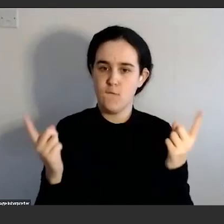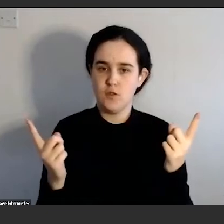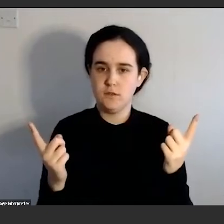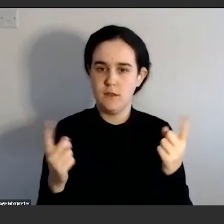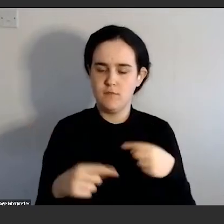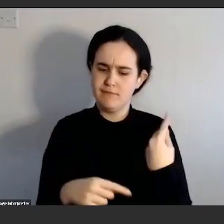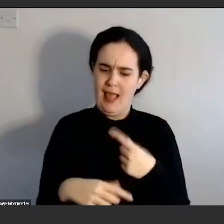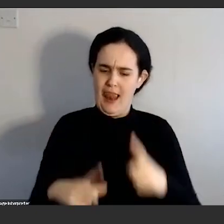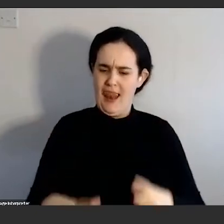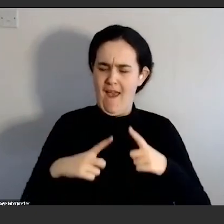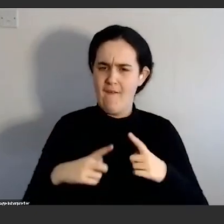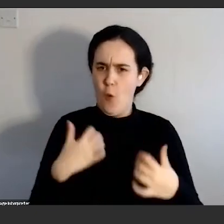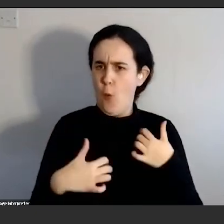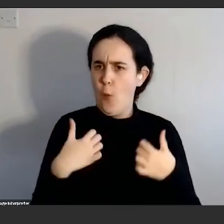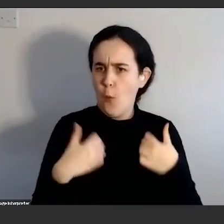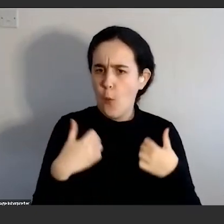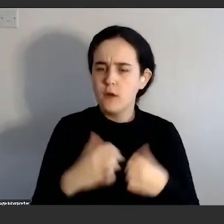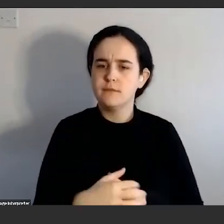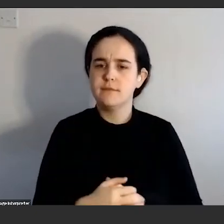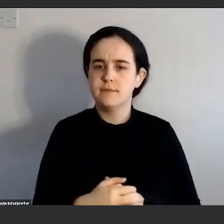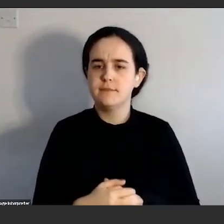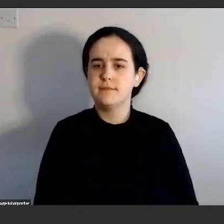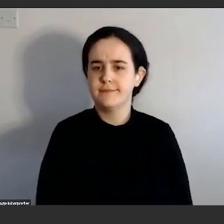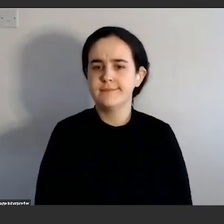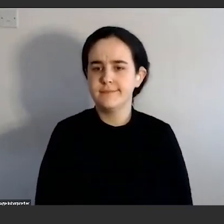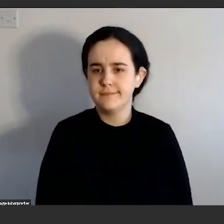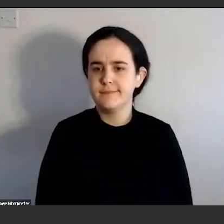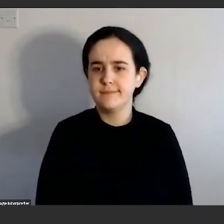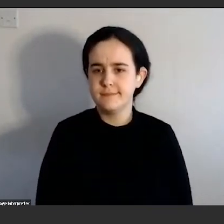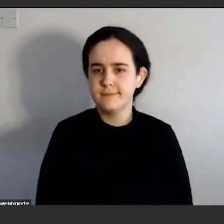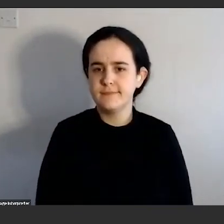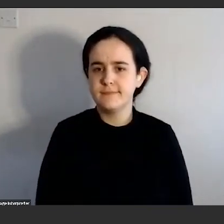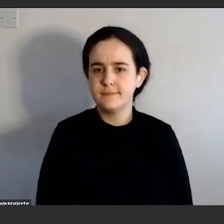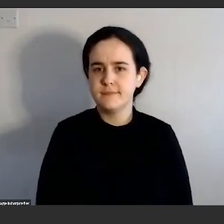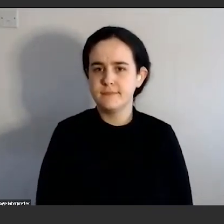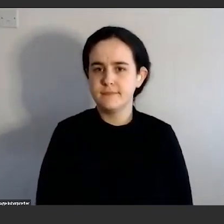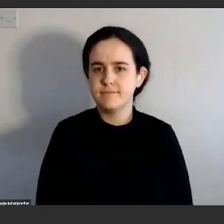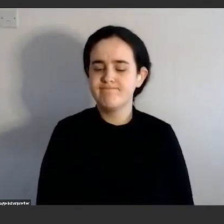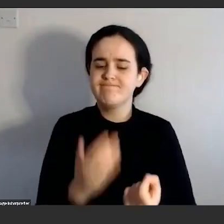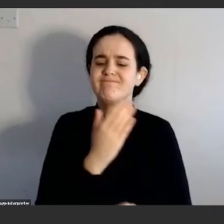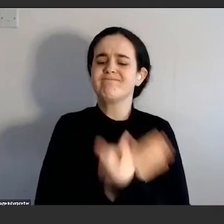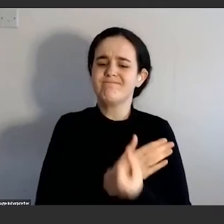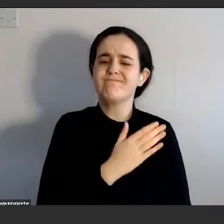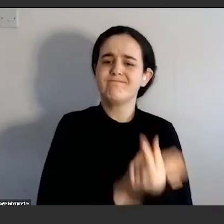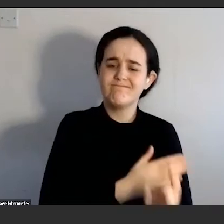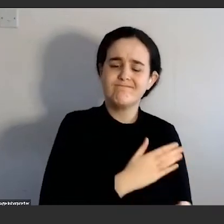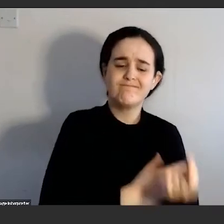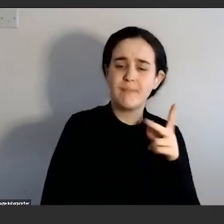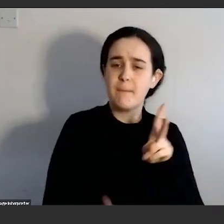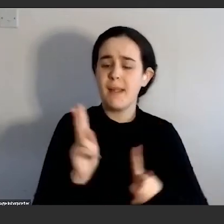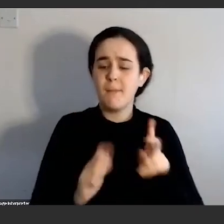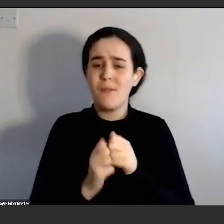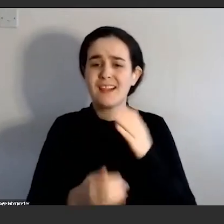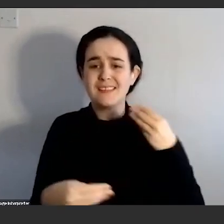lives interesting. For too often, persons with disability